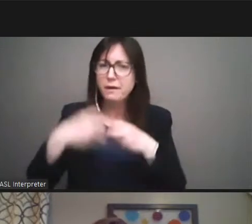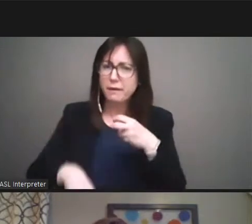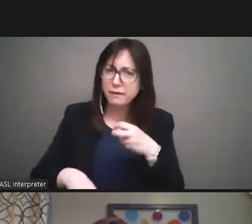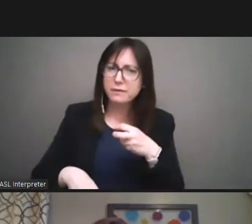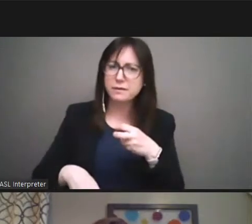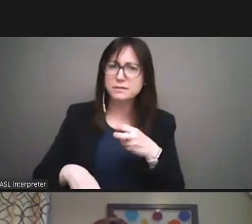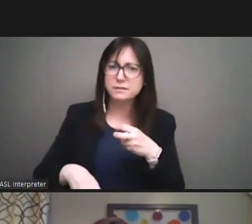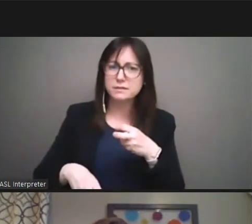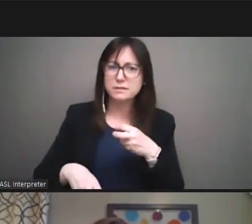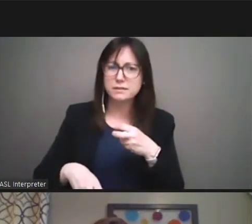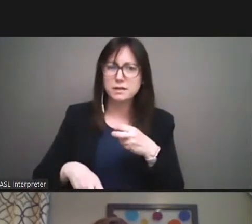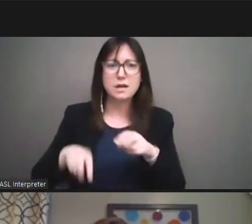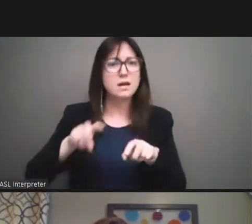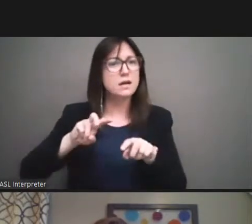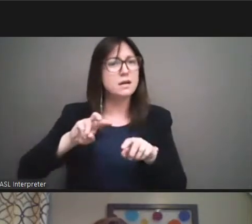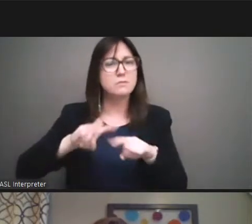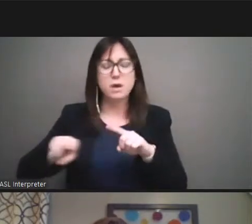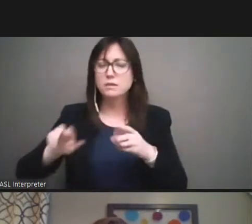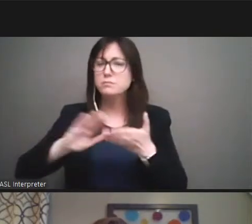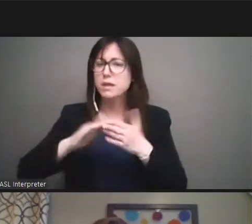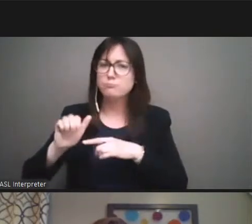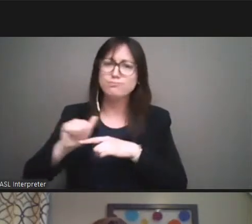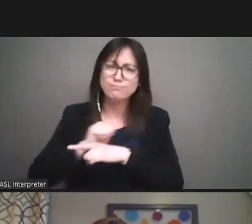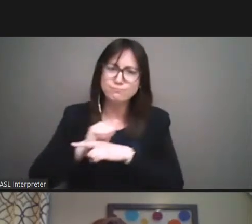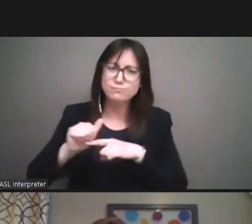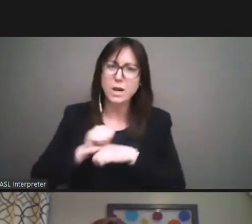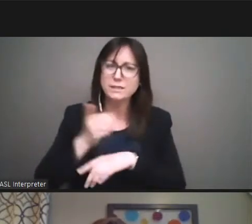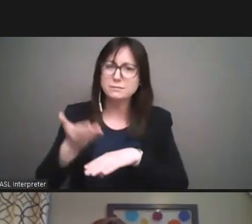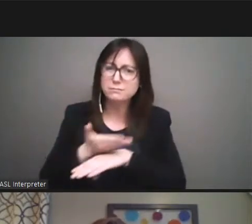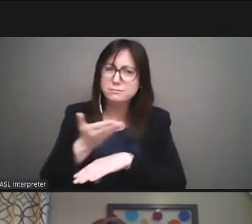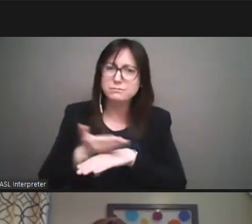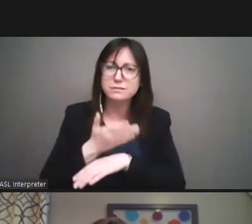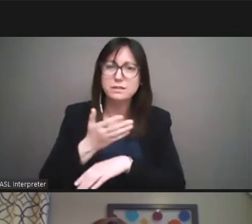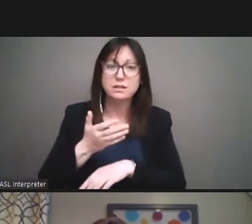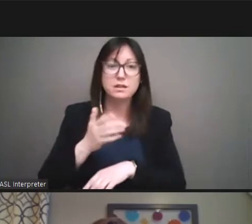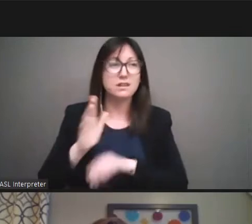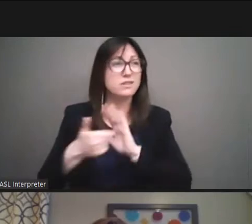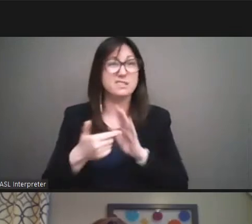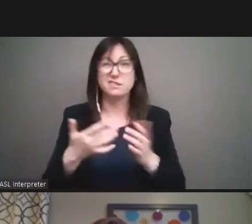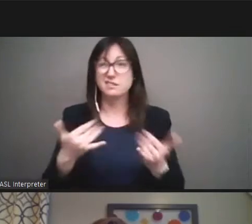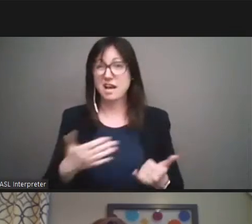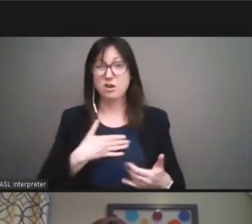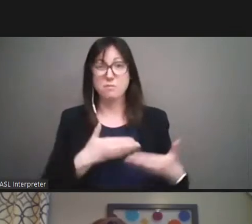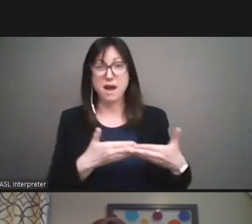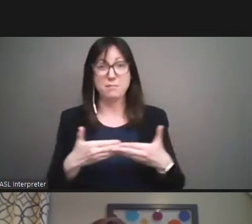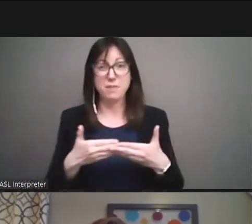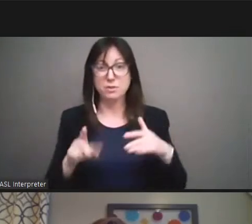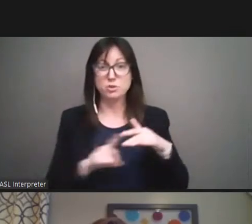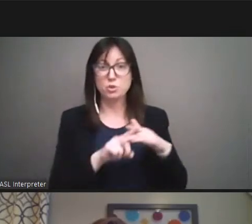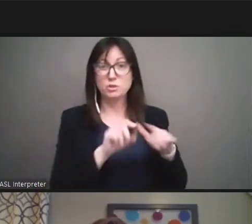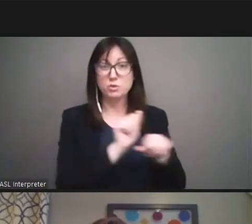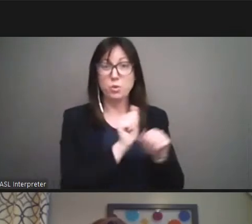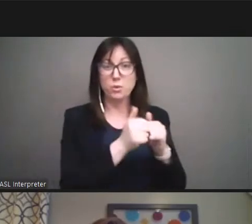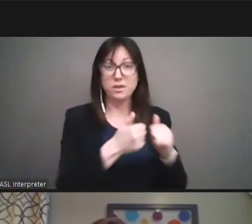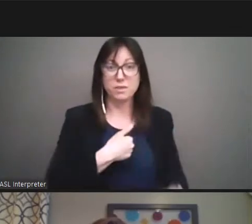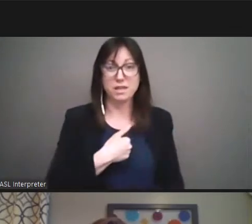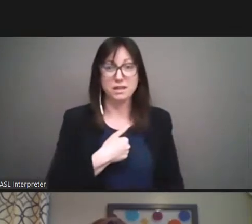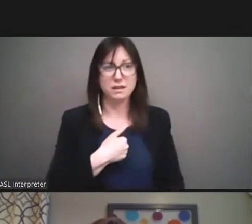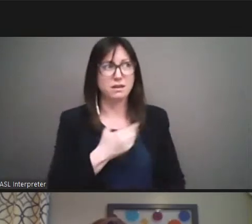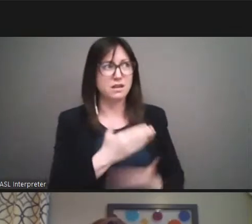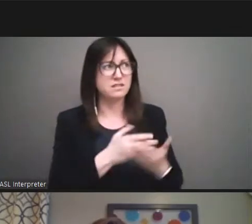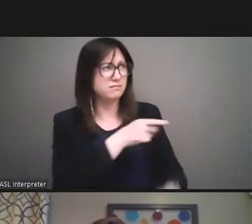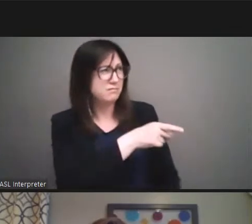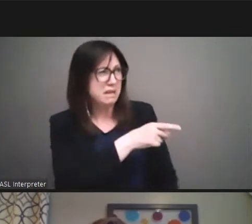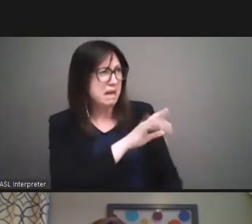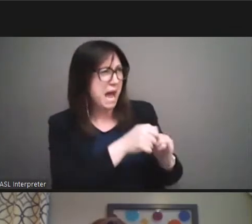it's just progress. It's hard. It's, I'm taking my baby to work and women are telling me that there's no way I could be a good